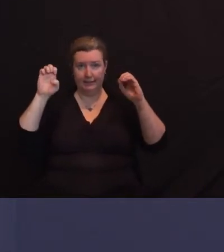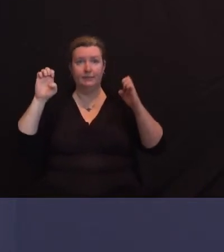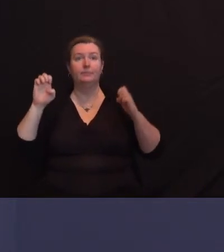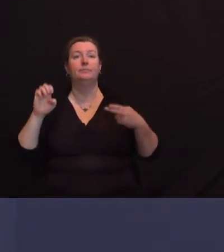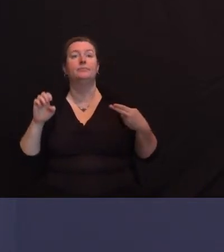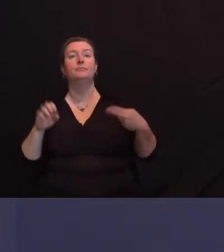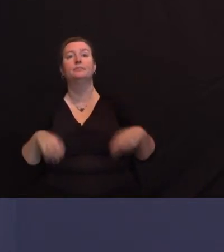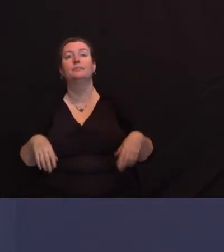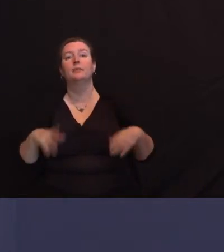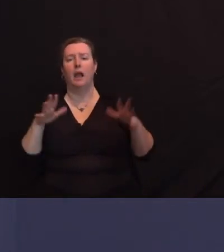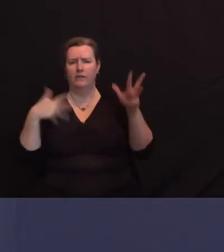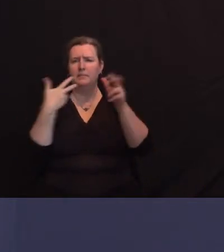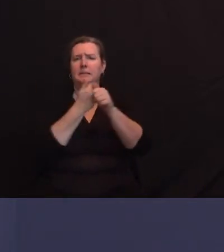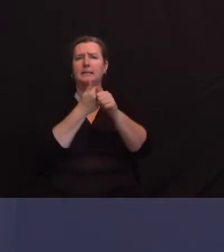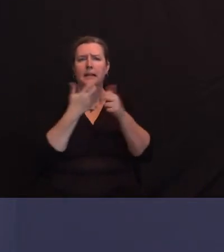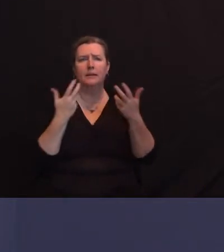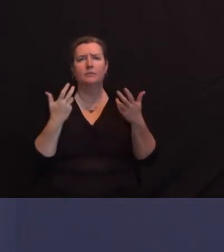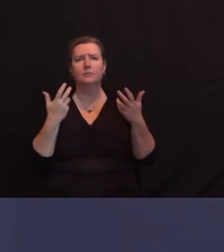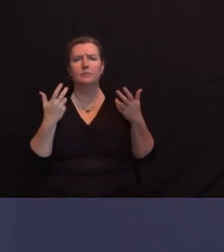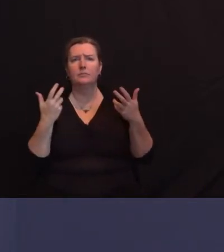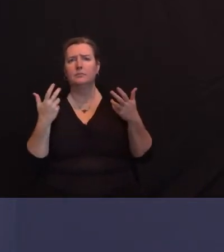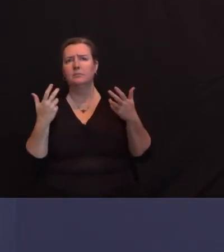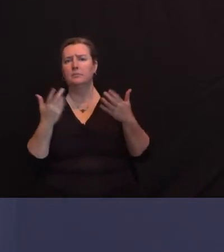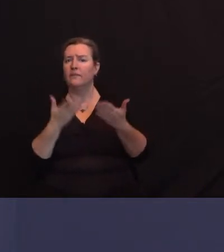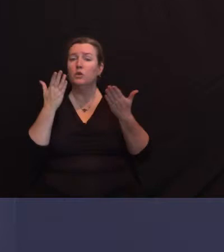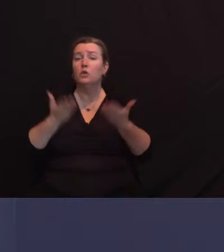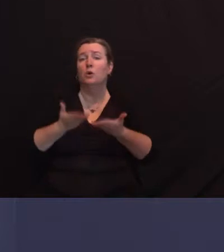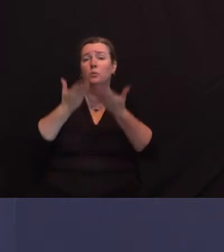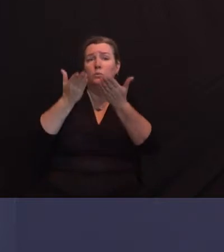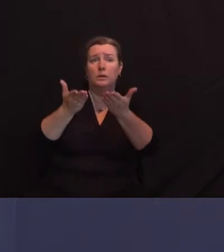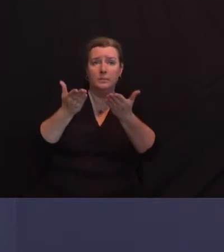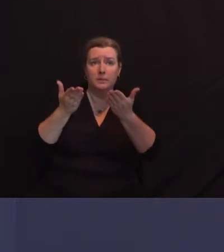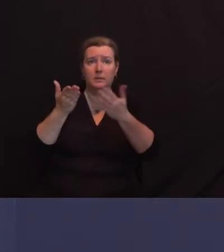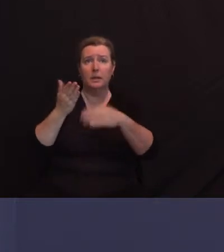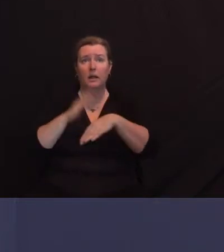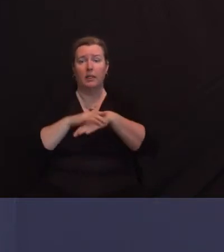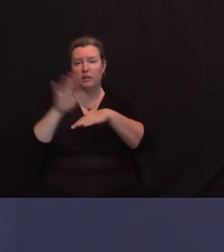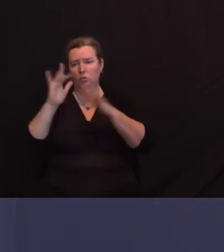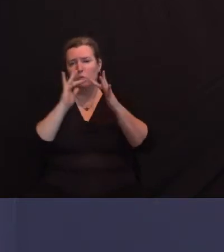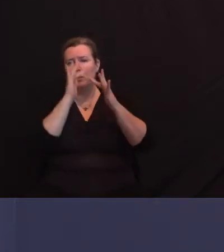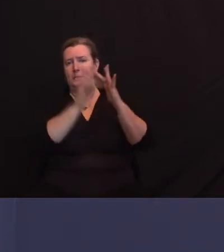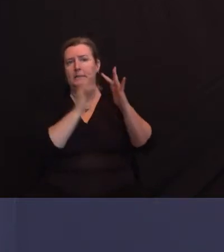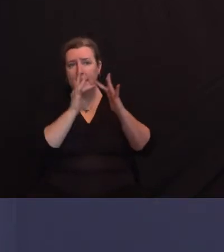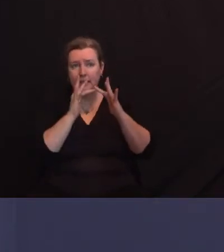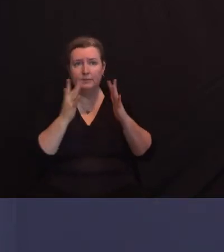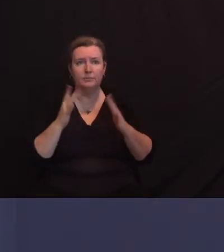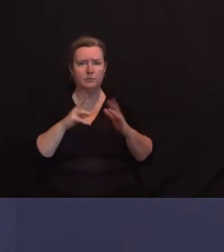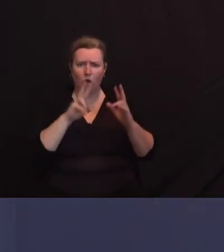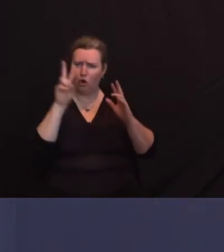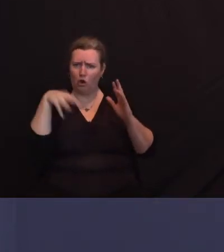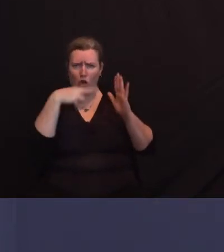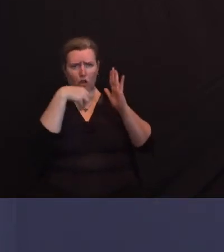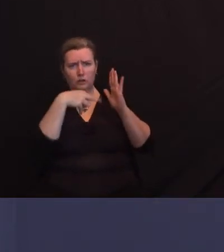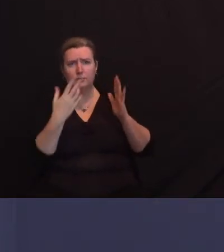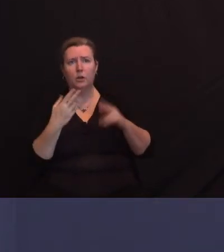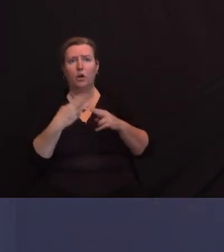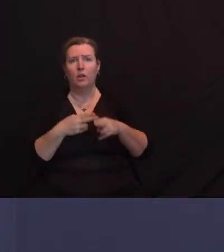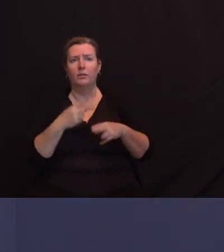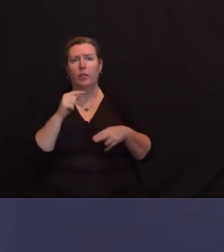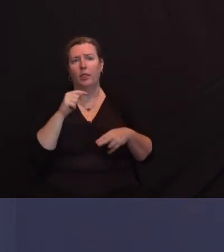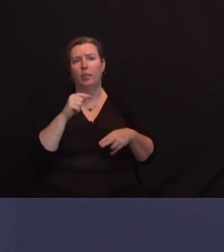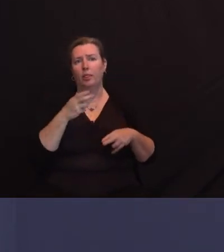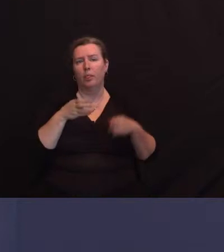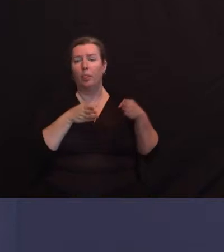the Department of Health and the Department of Education websites. Look for the Road Forward Health and